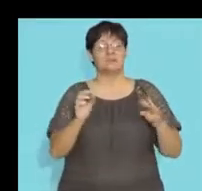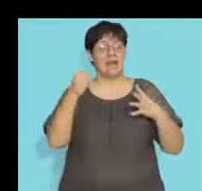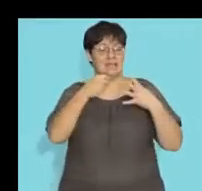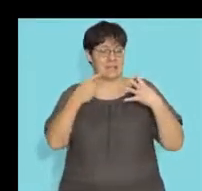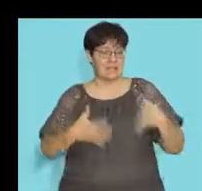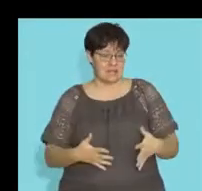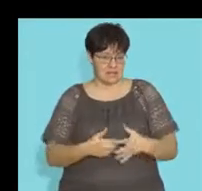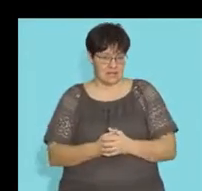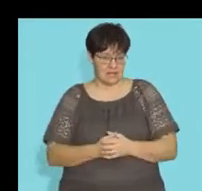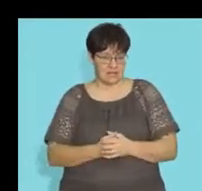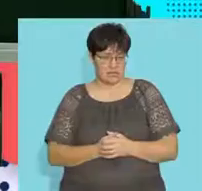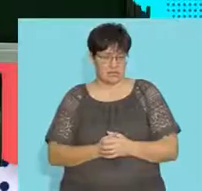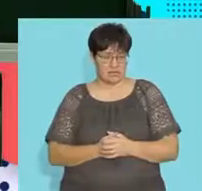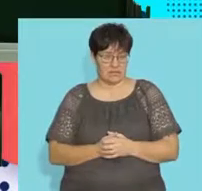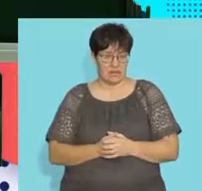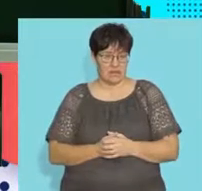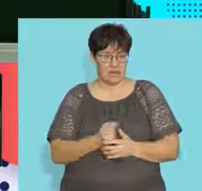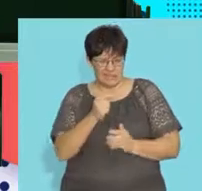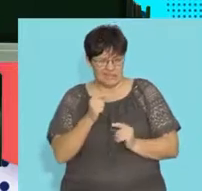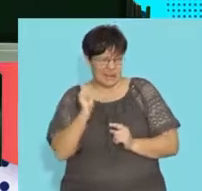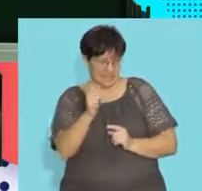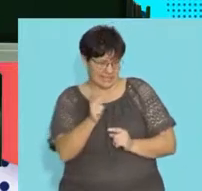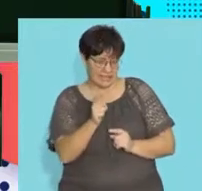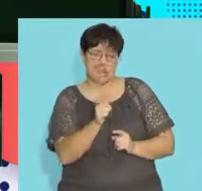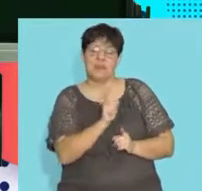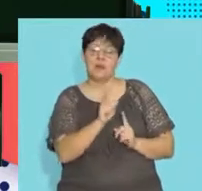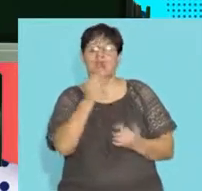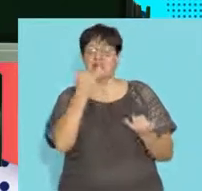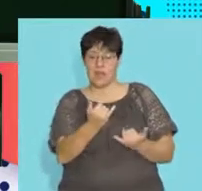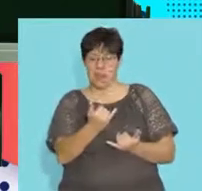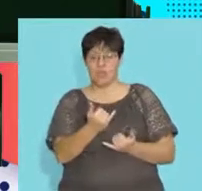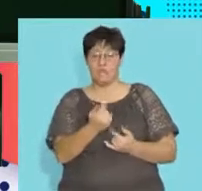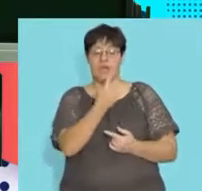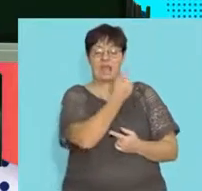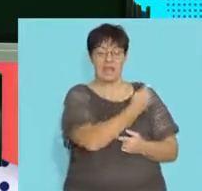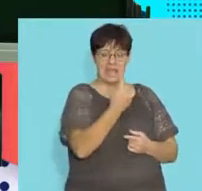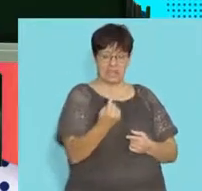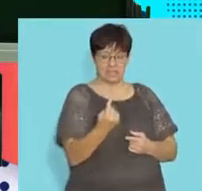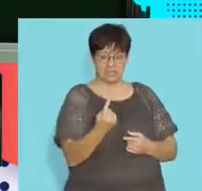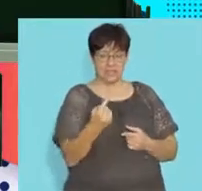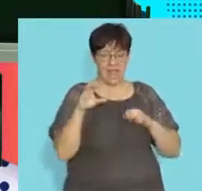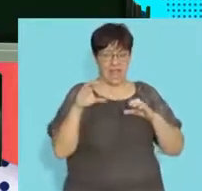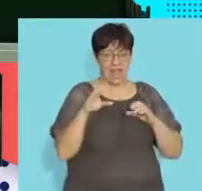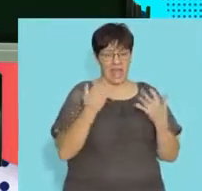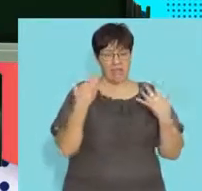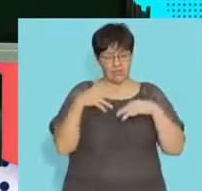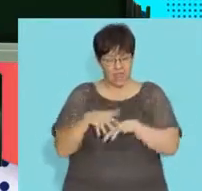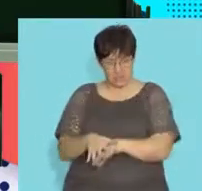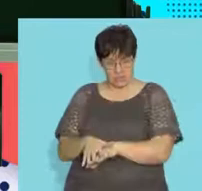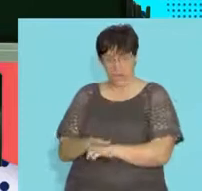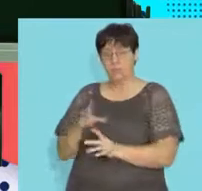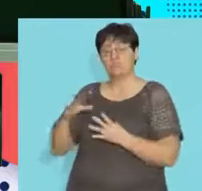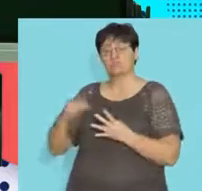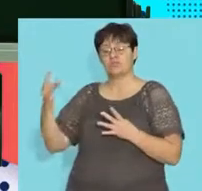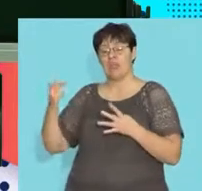about correct indicators soon, but for now, you just need to know for every reaction that you have,